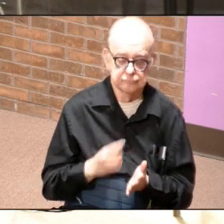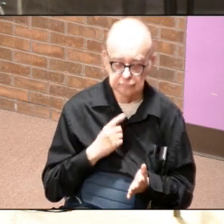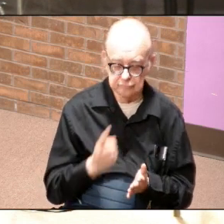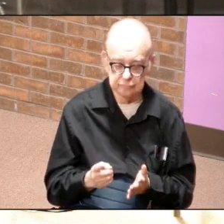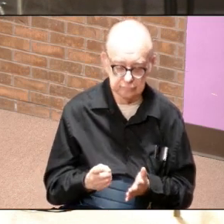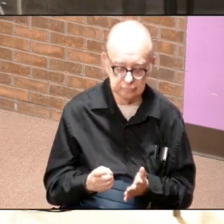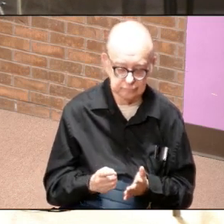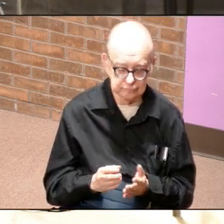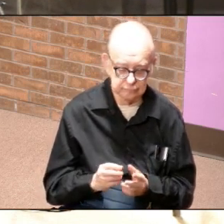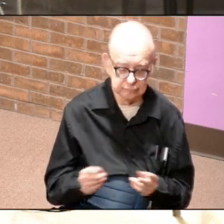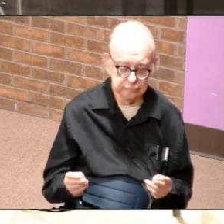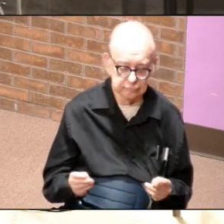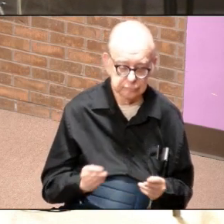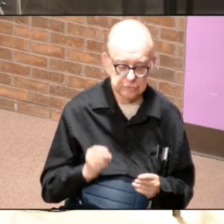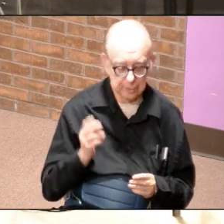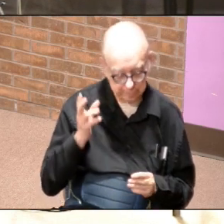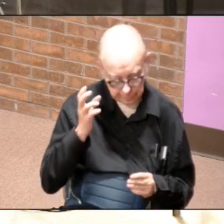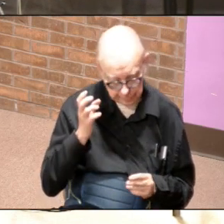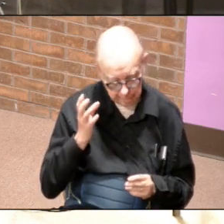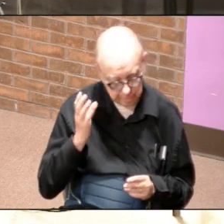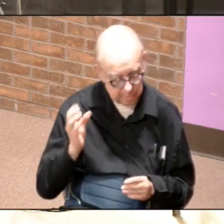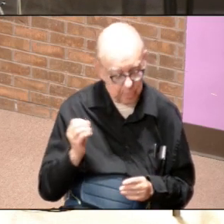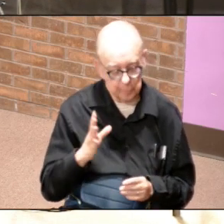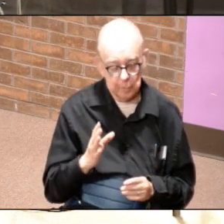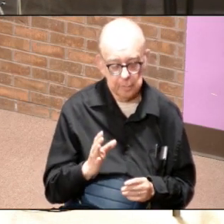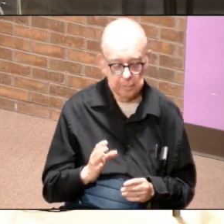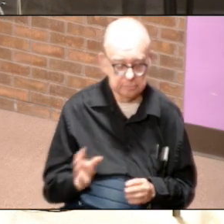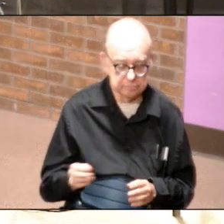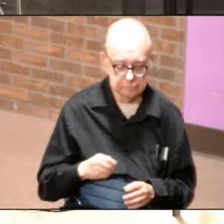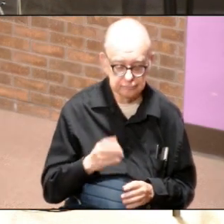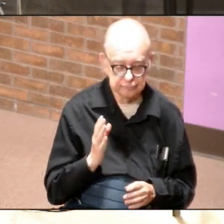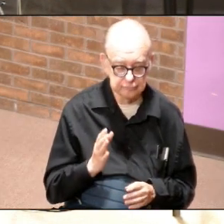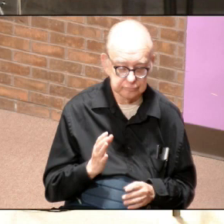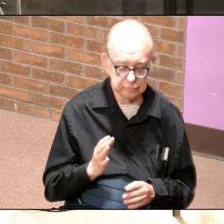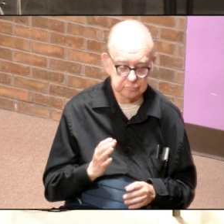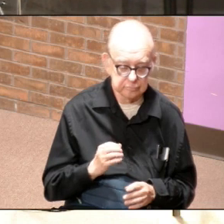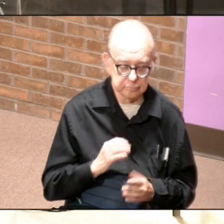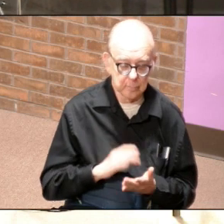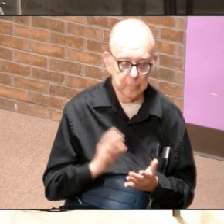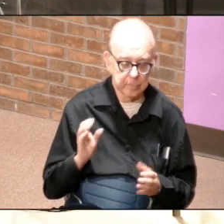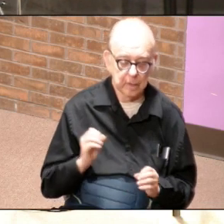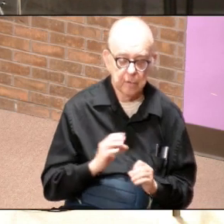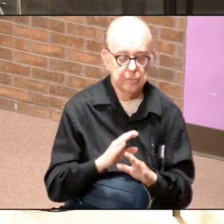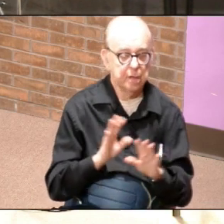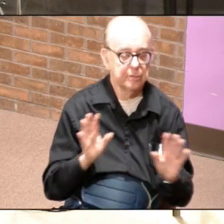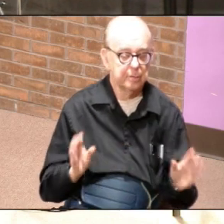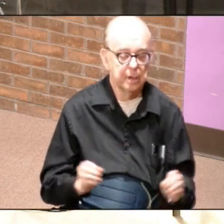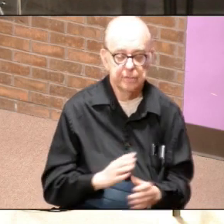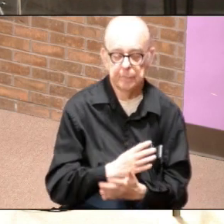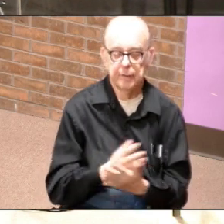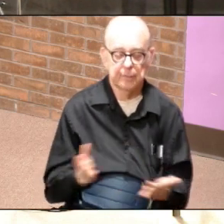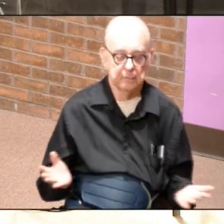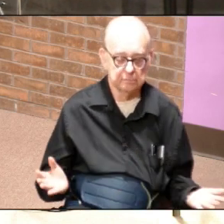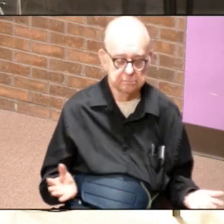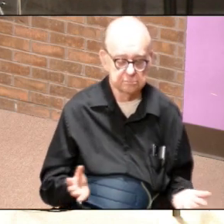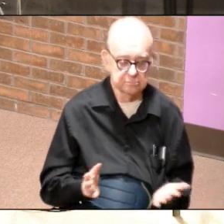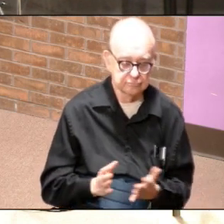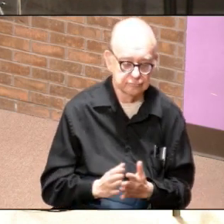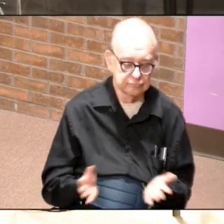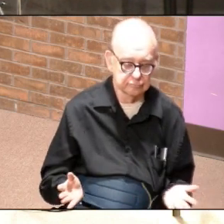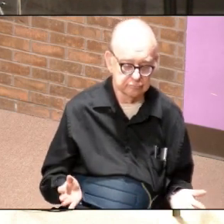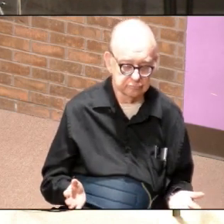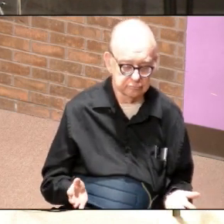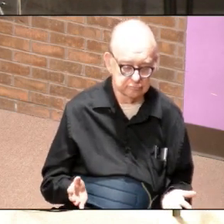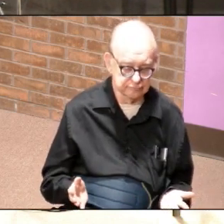there's going to be no sun, no moon in heaven. He says, why? Because God's glory shines bright and lights up everything. He says there's no shut gates in